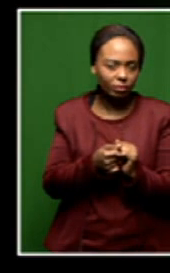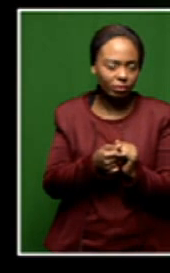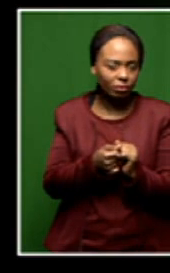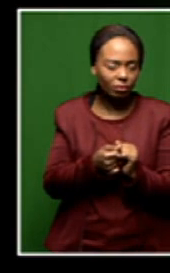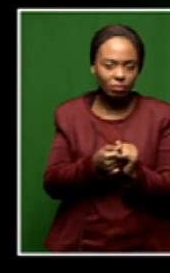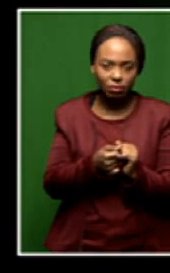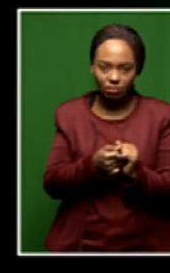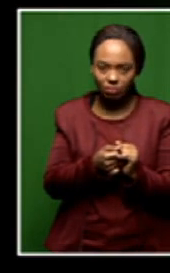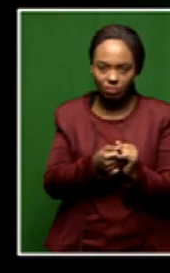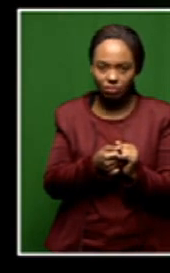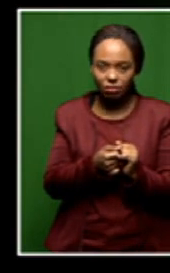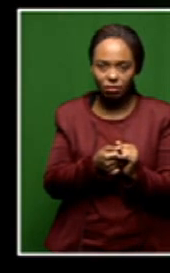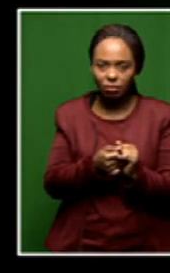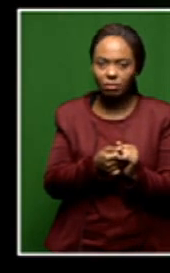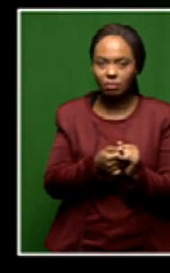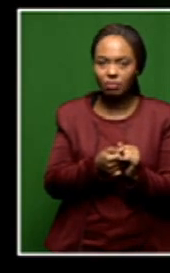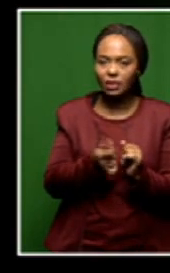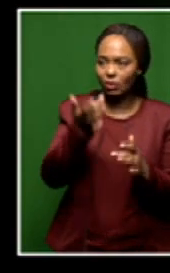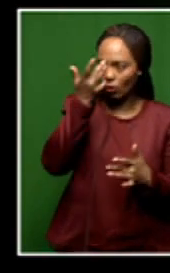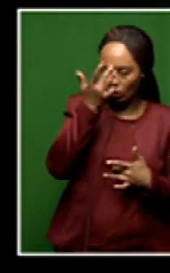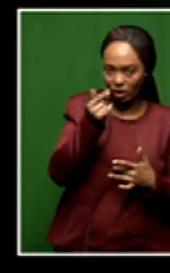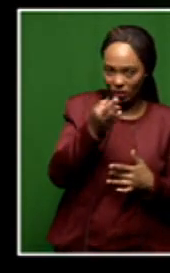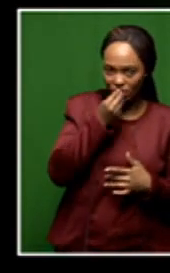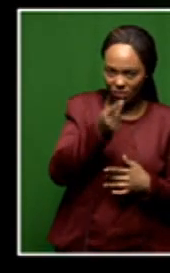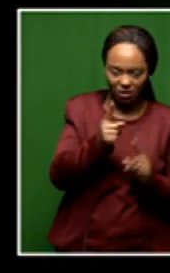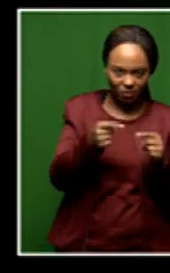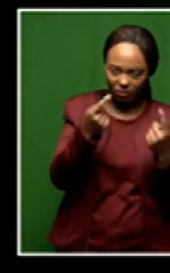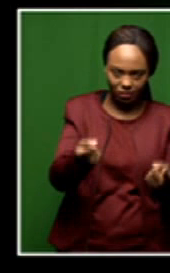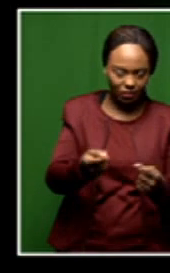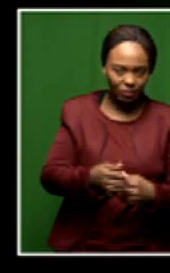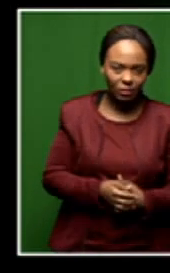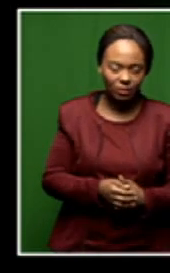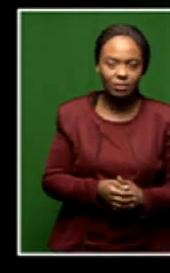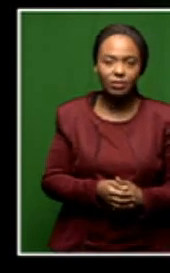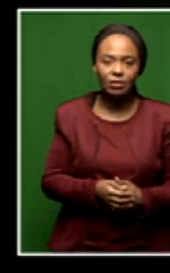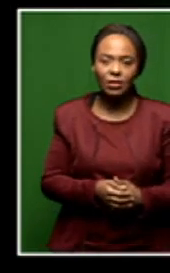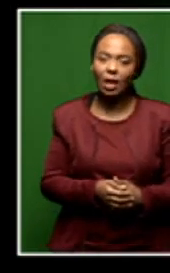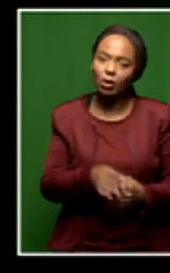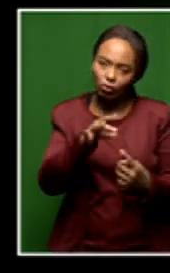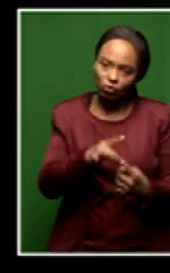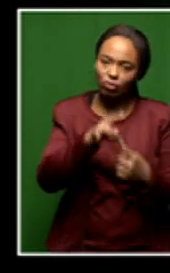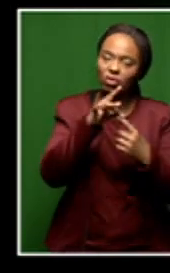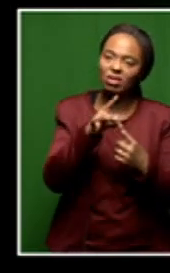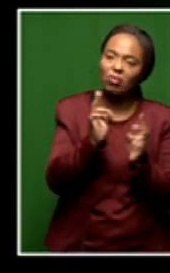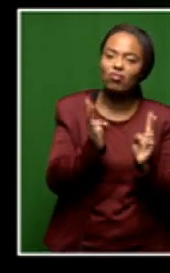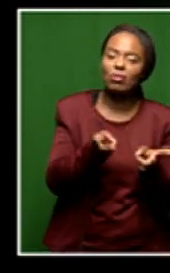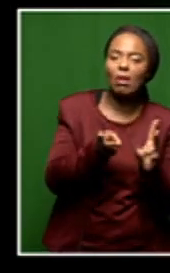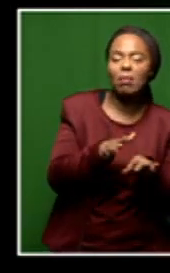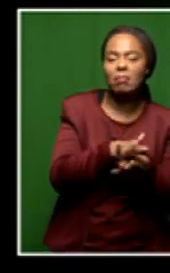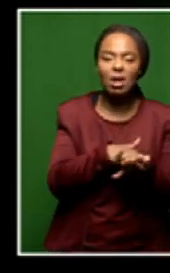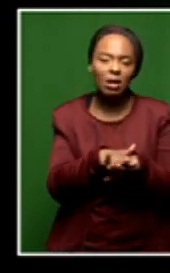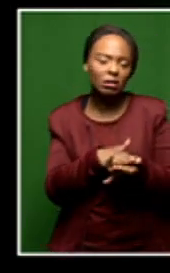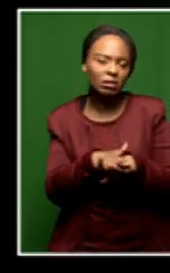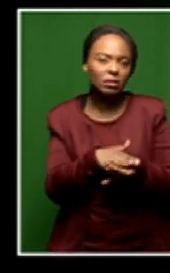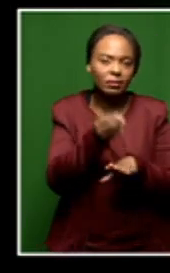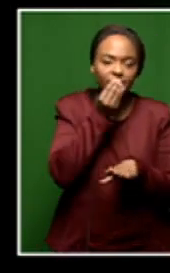It doesn't have any side effects. So you can start up, go through and choose the basics, choose a section of basics. Then